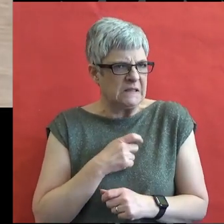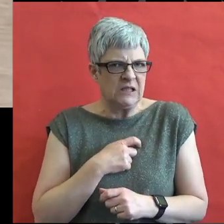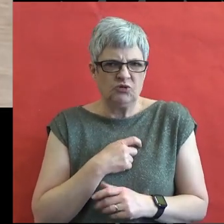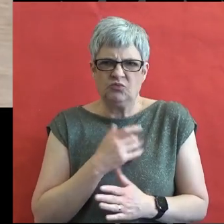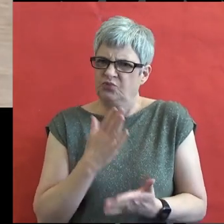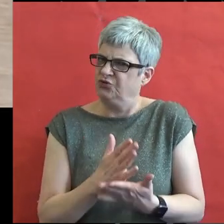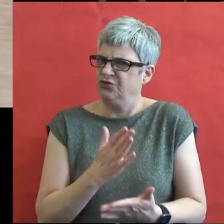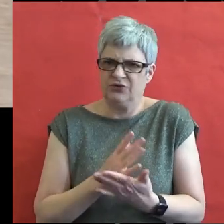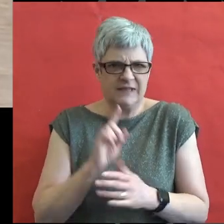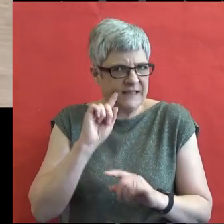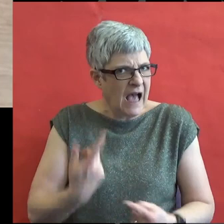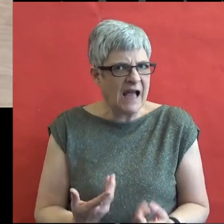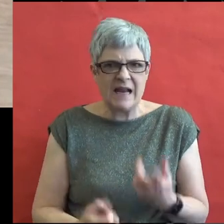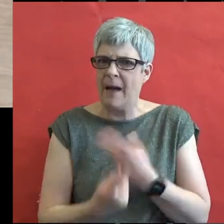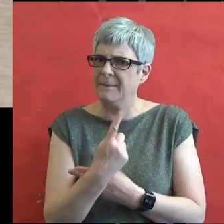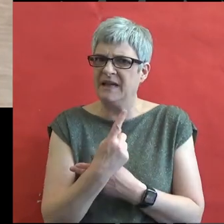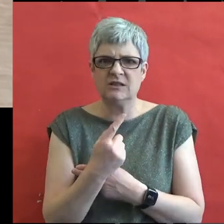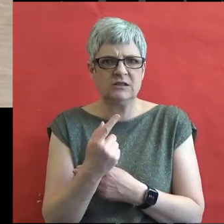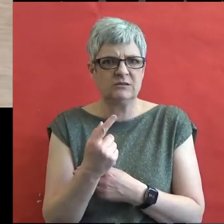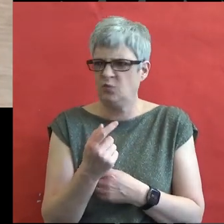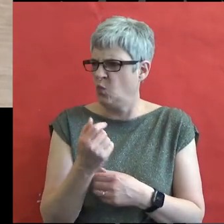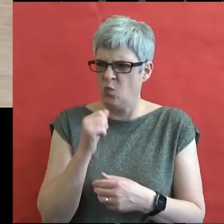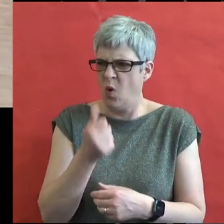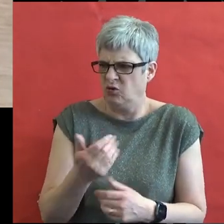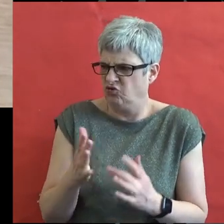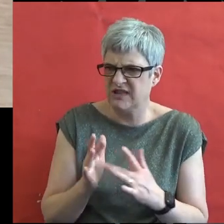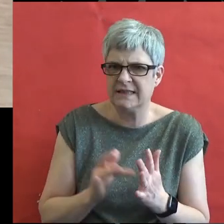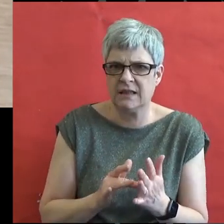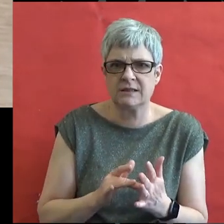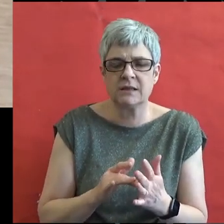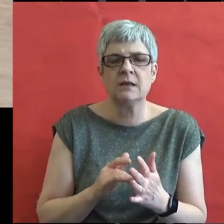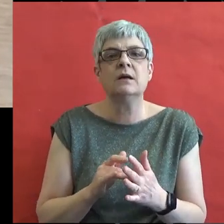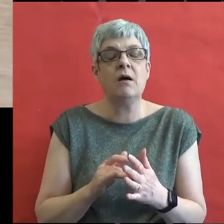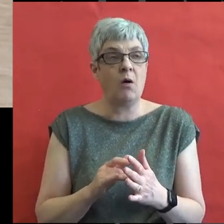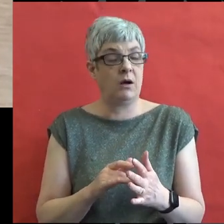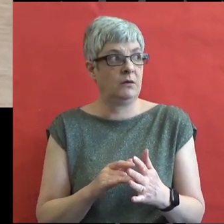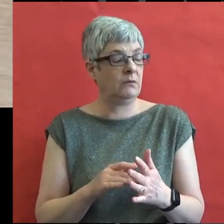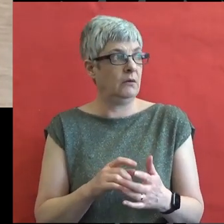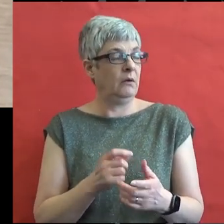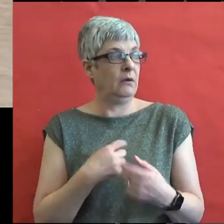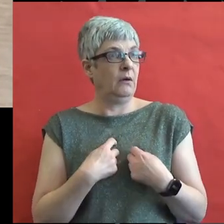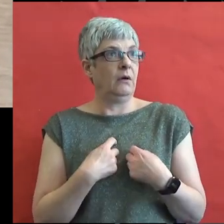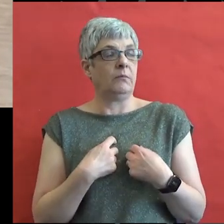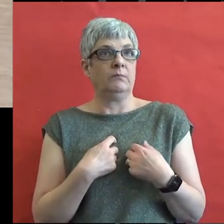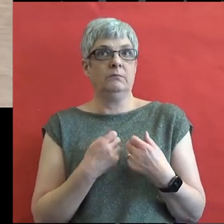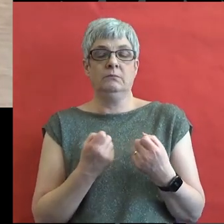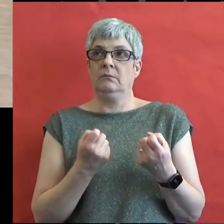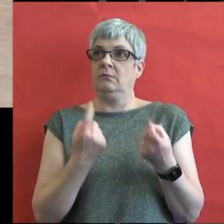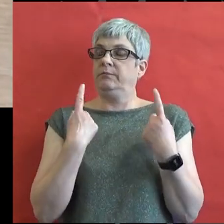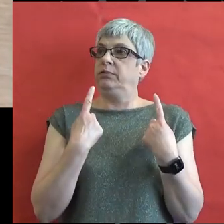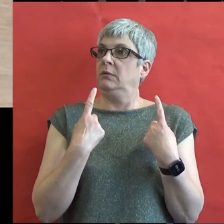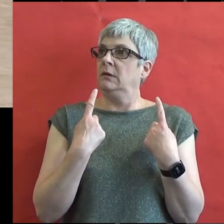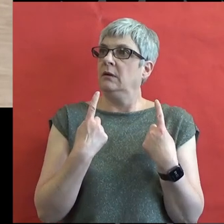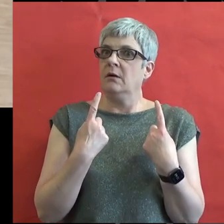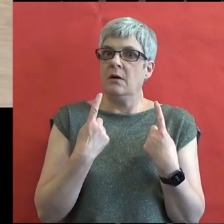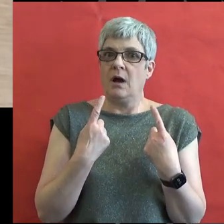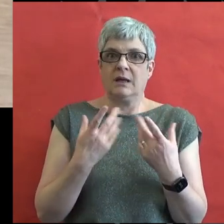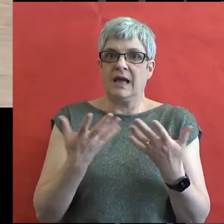Jesus. Or maybe expect them to be stunned and unable to take in all that Jesus had just told